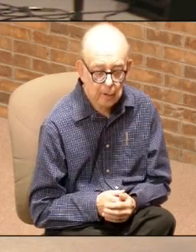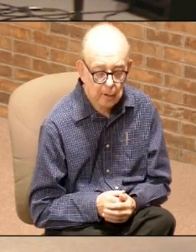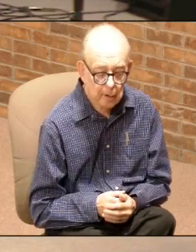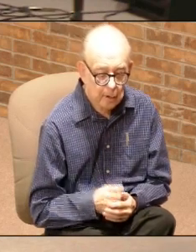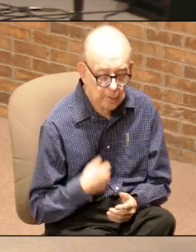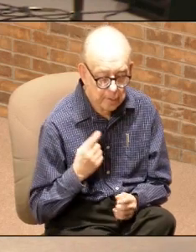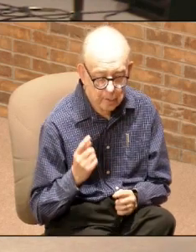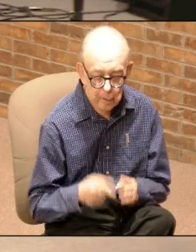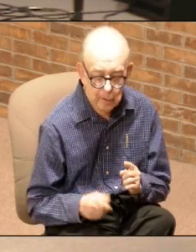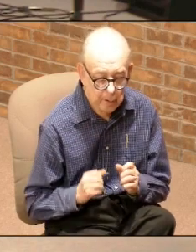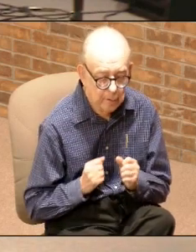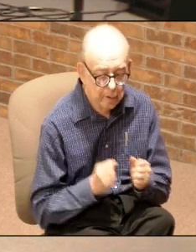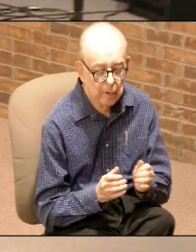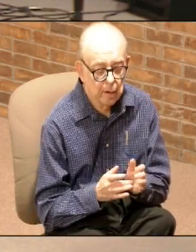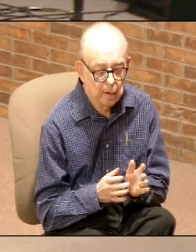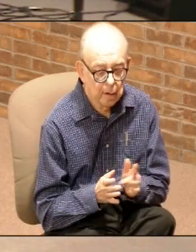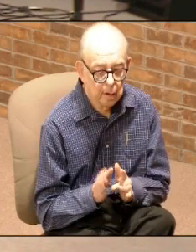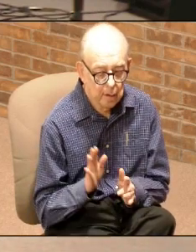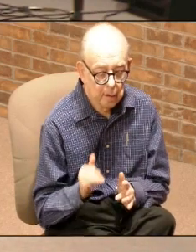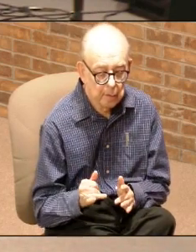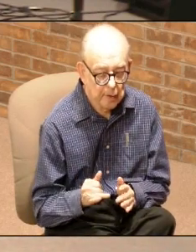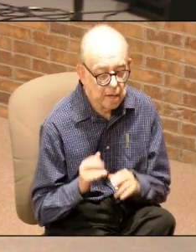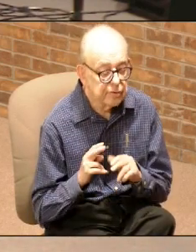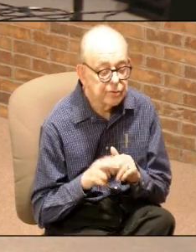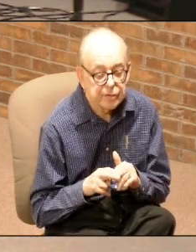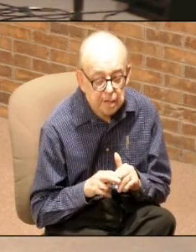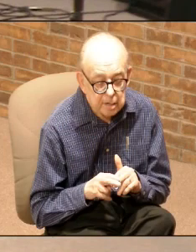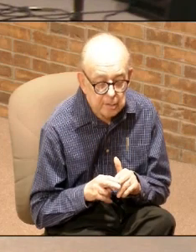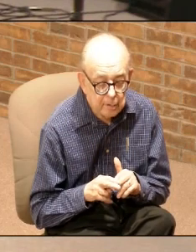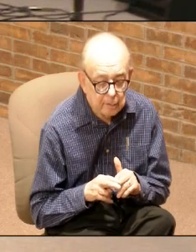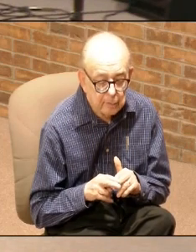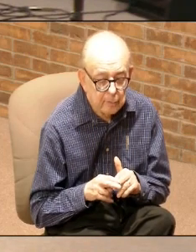You cannot follow Jesus by sitting.